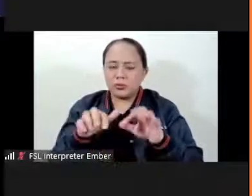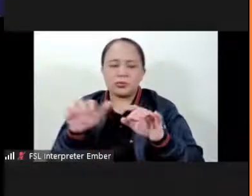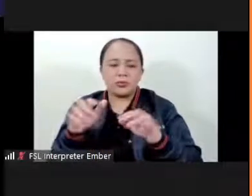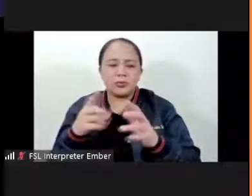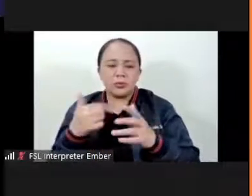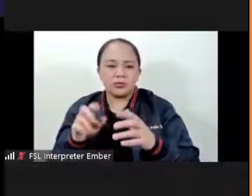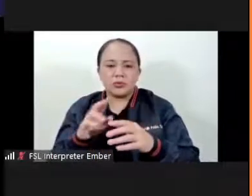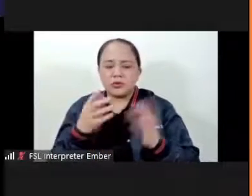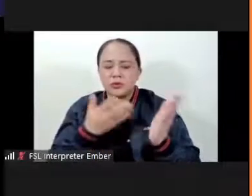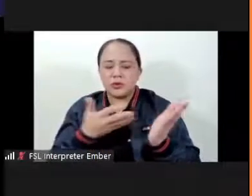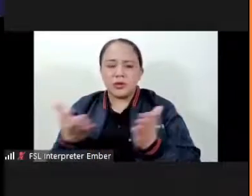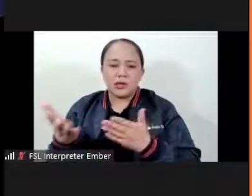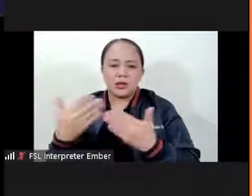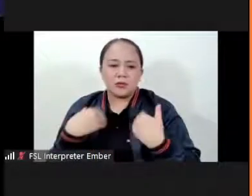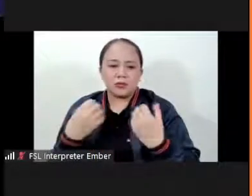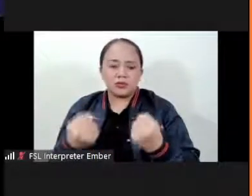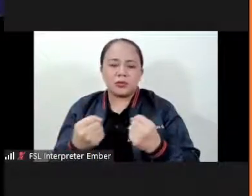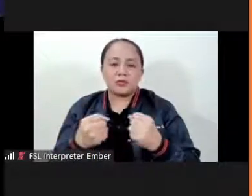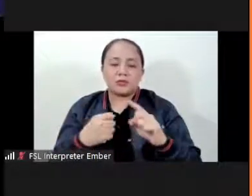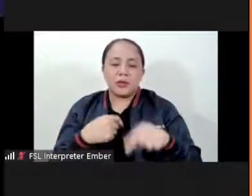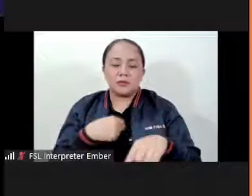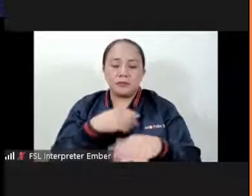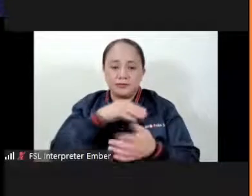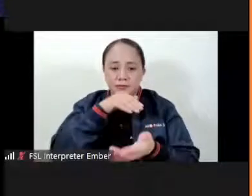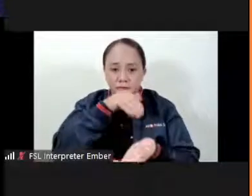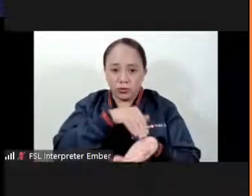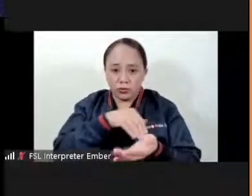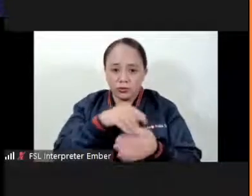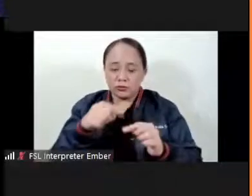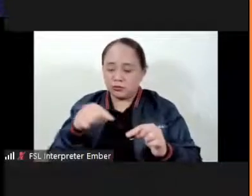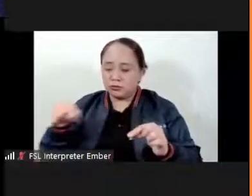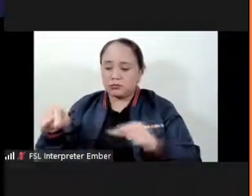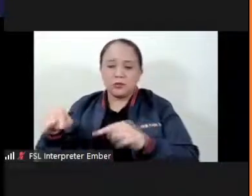at a distance between a patient and a doctor.